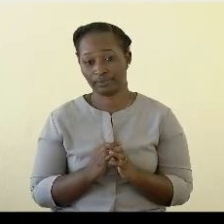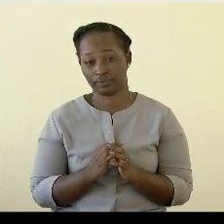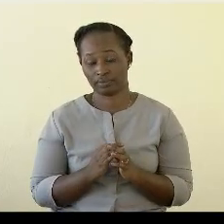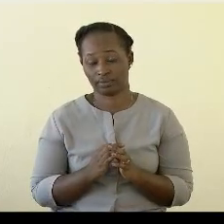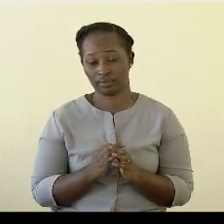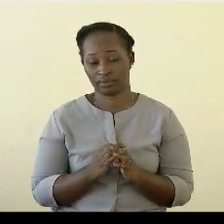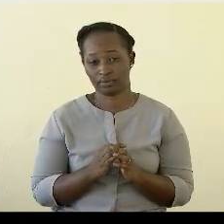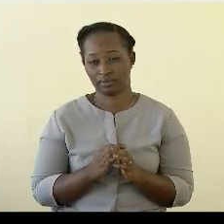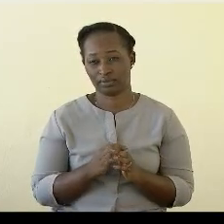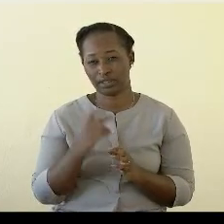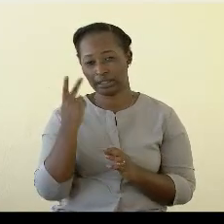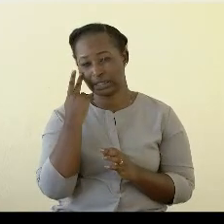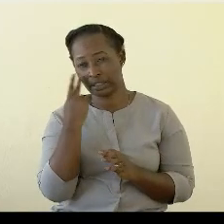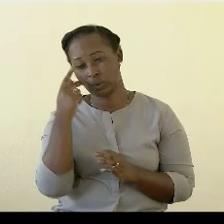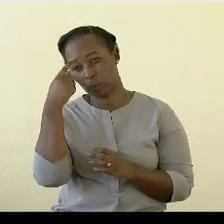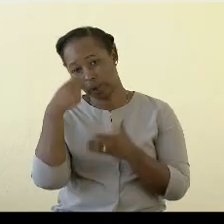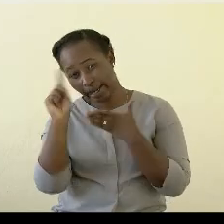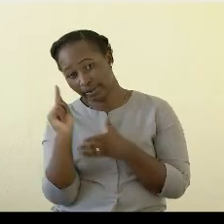It tends to look correct,